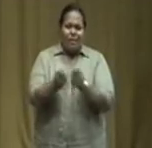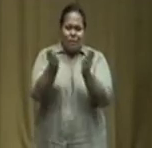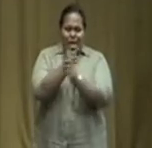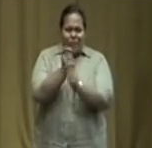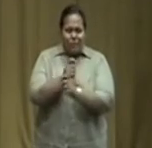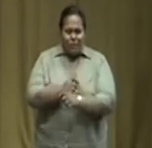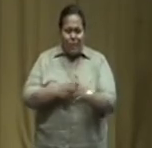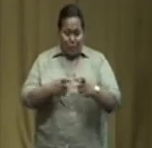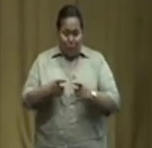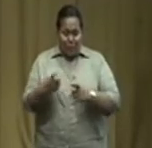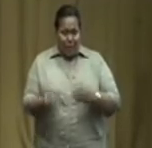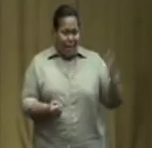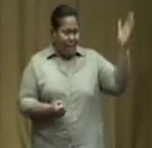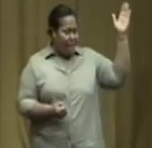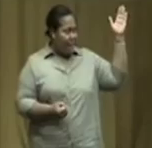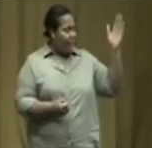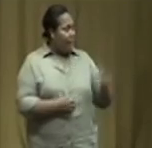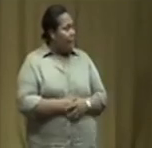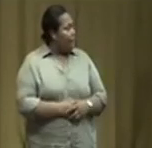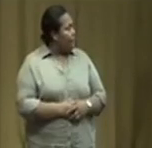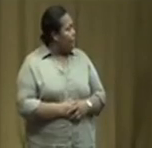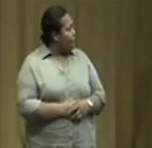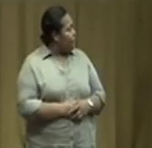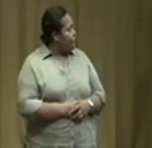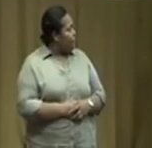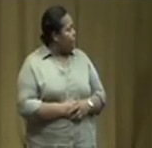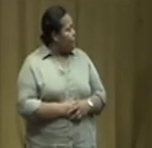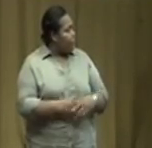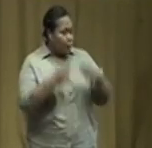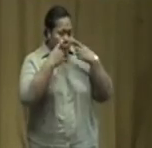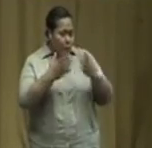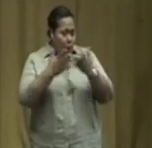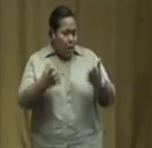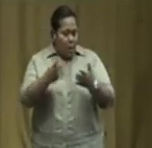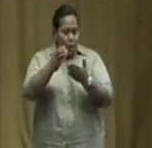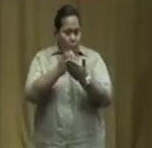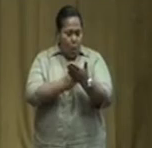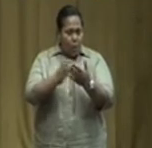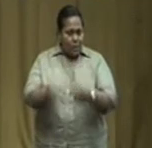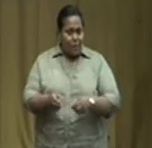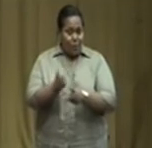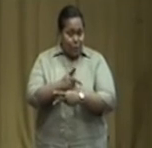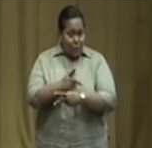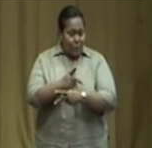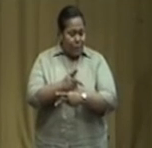are. I can show you how a course is produced. If you look at